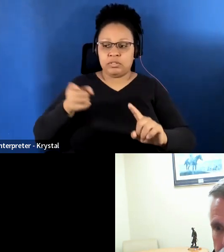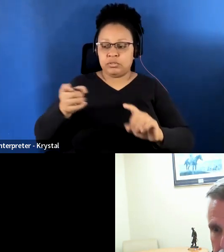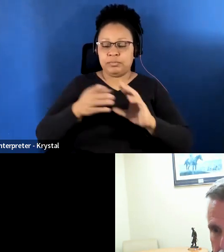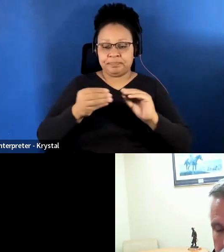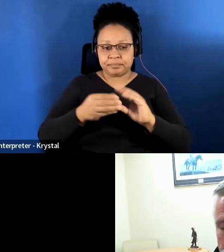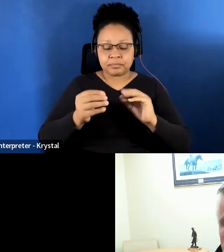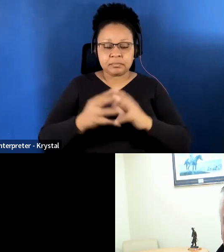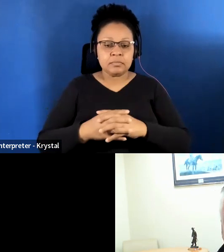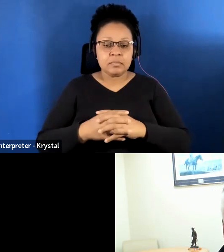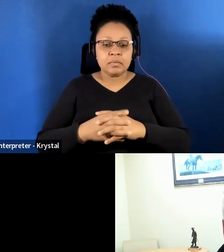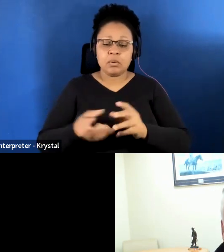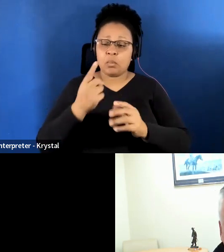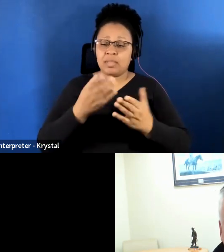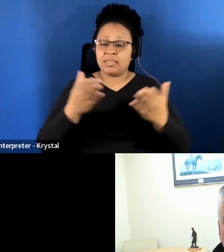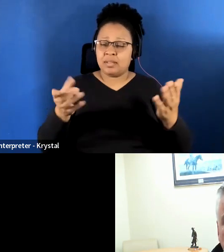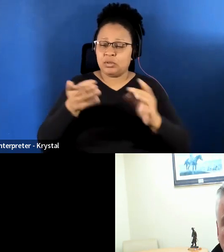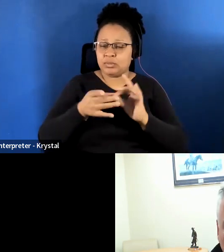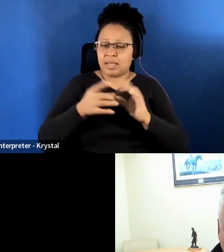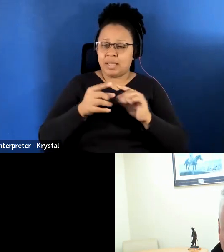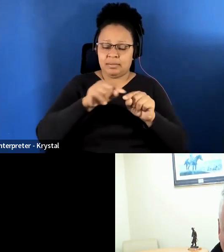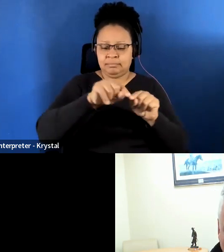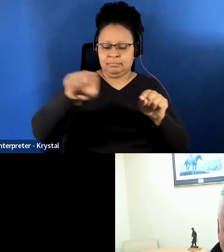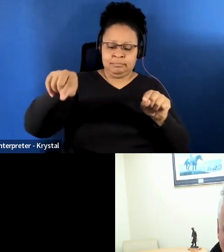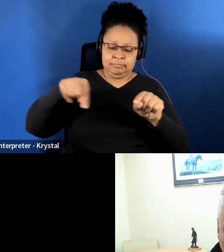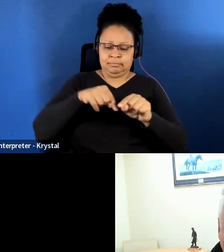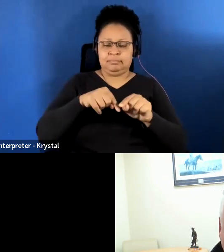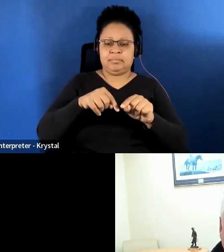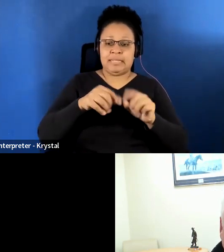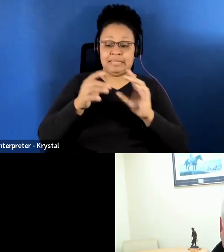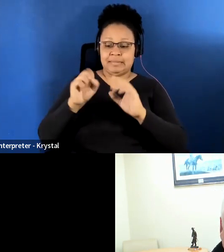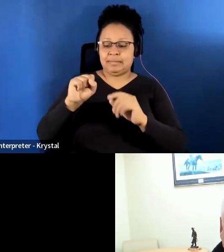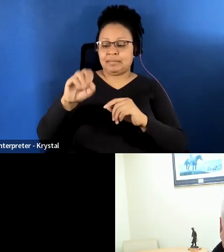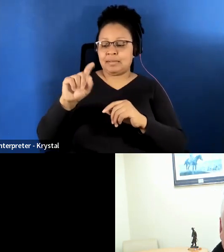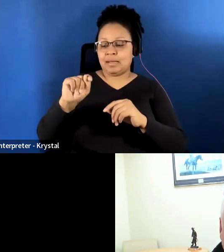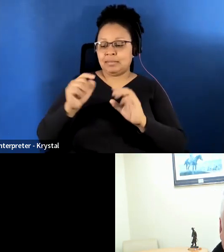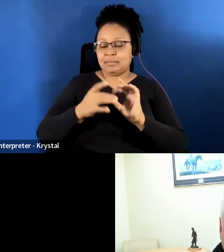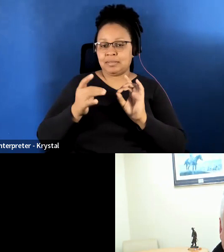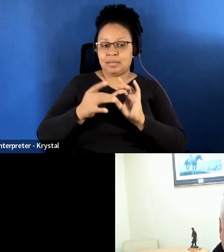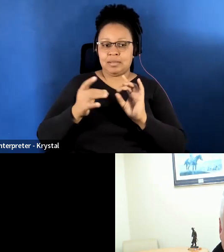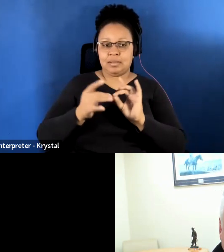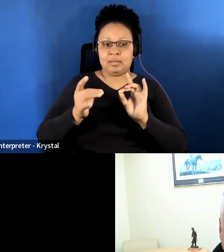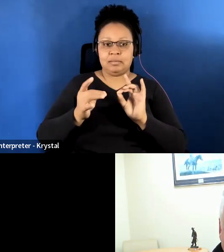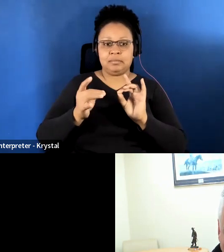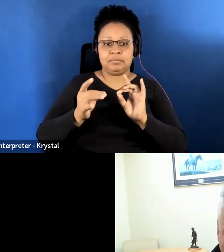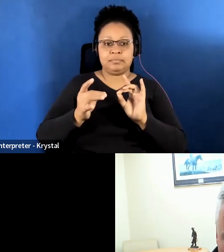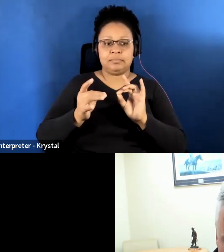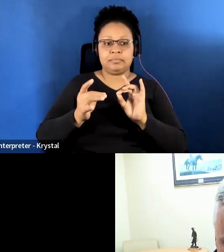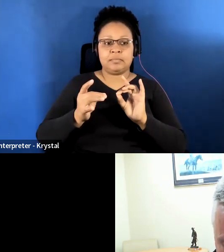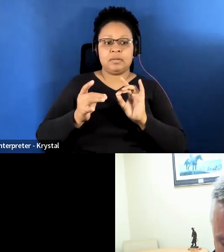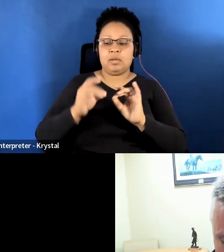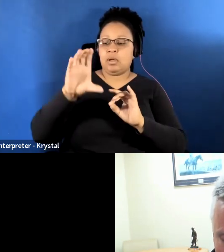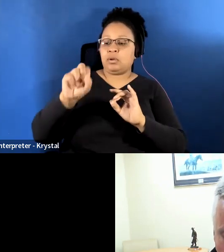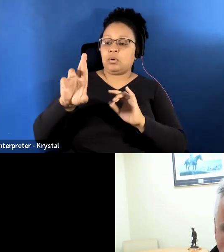One thing that you circled back to that Scott mentioned is, that